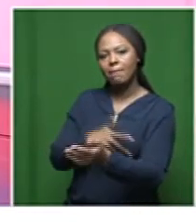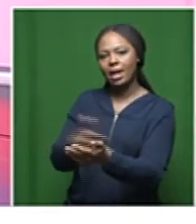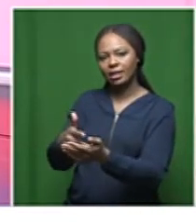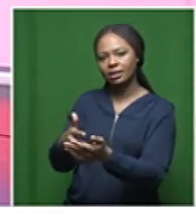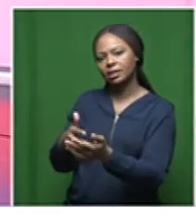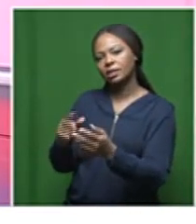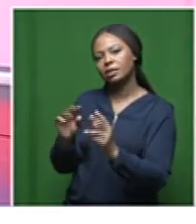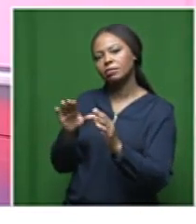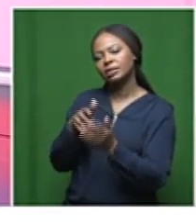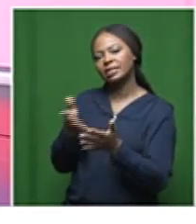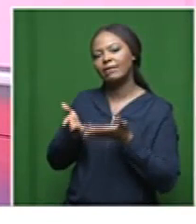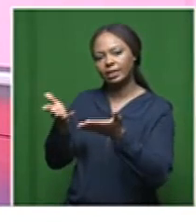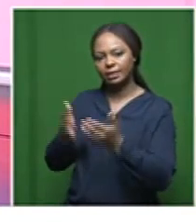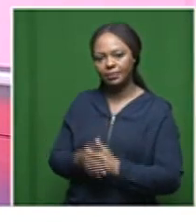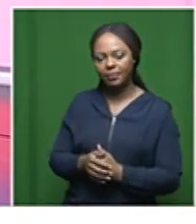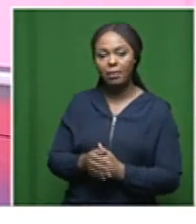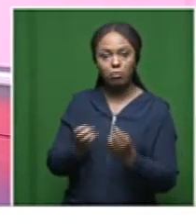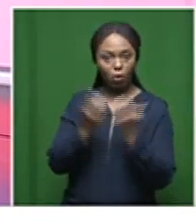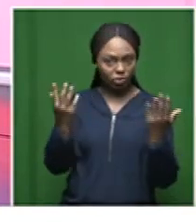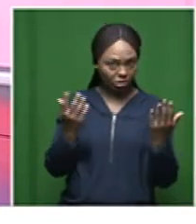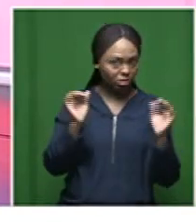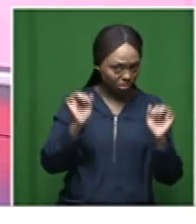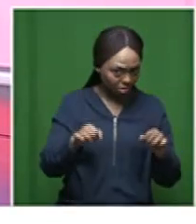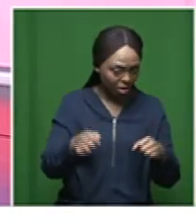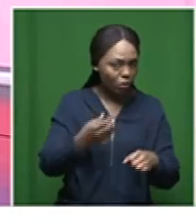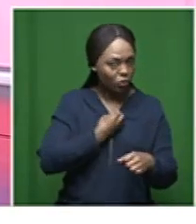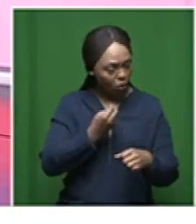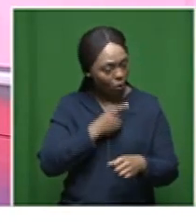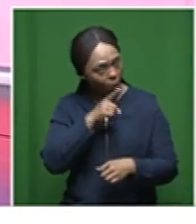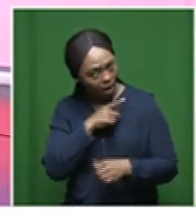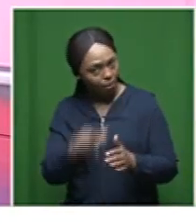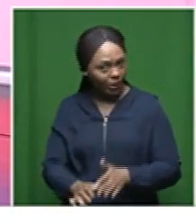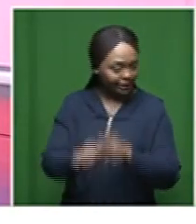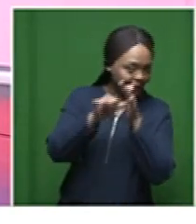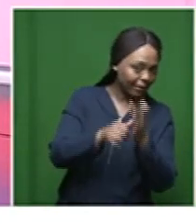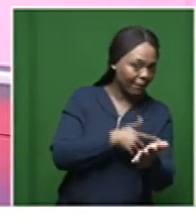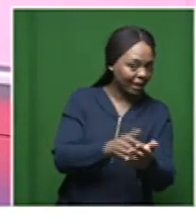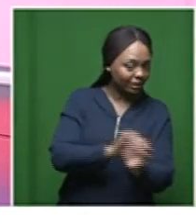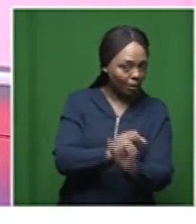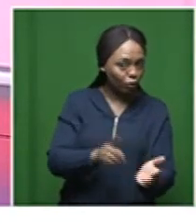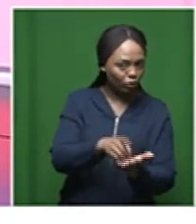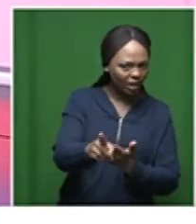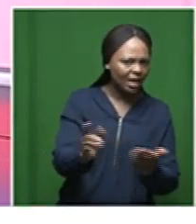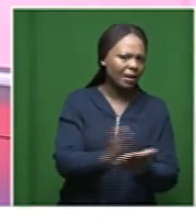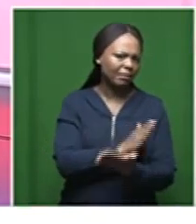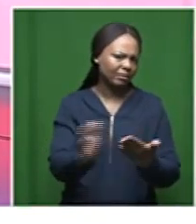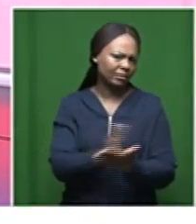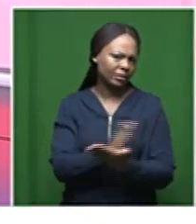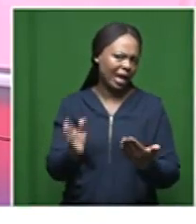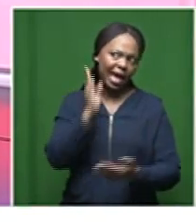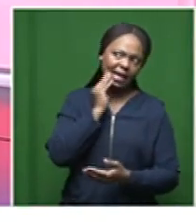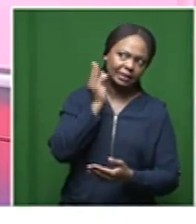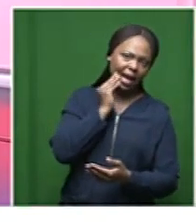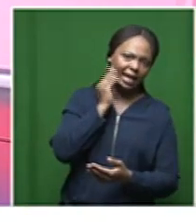saw in the insert, a lot of young people giving their opinions on, why it's so important to donate blood, but a lot of them actually not having had that experience